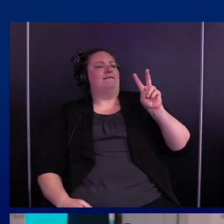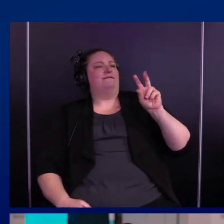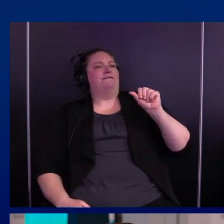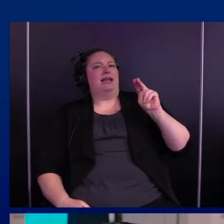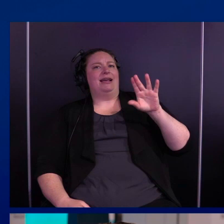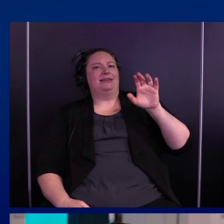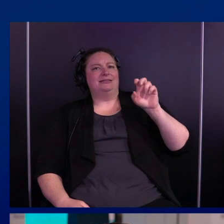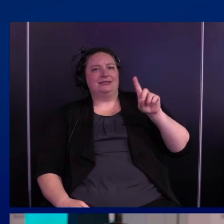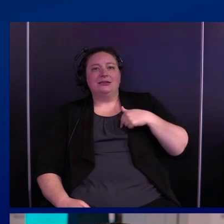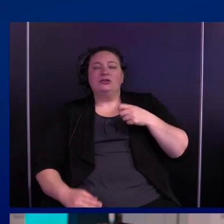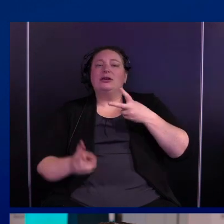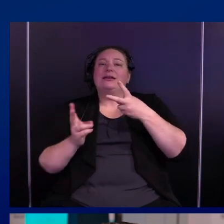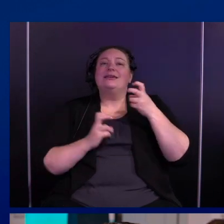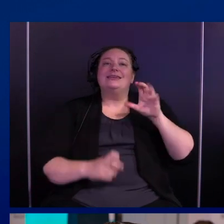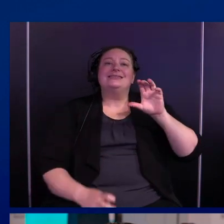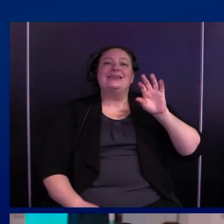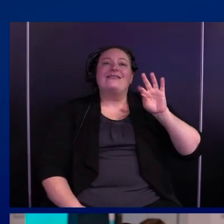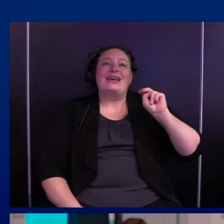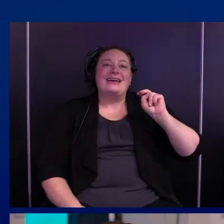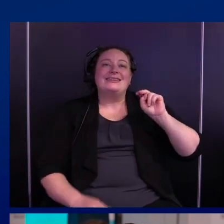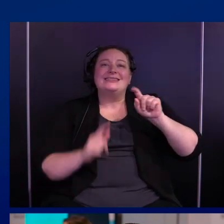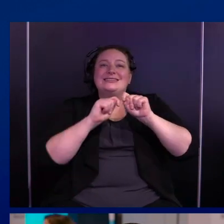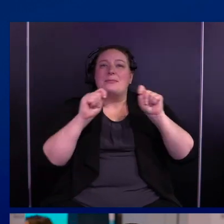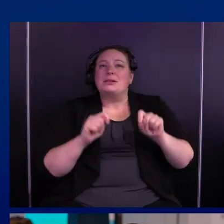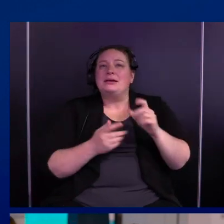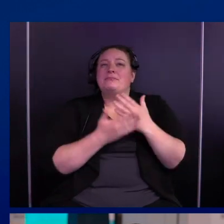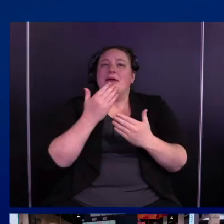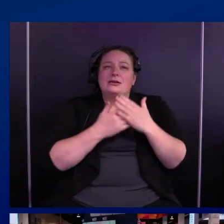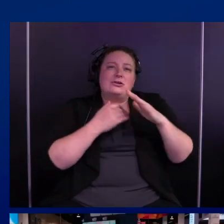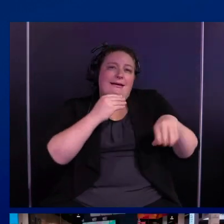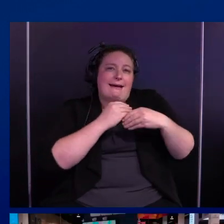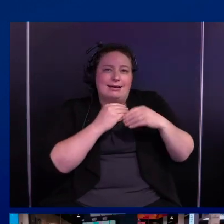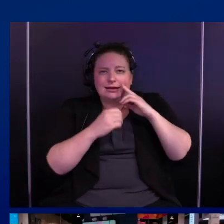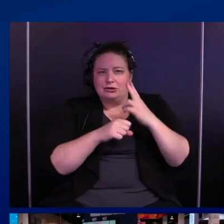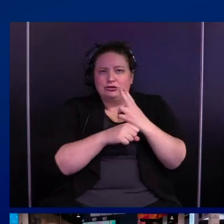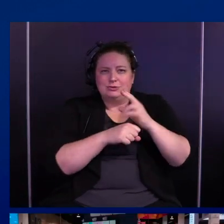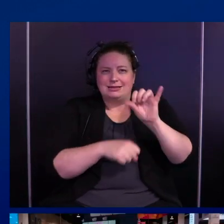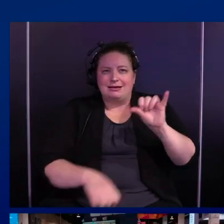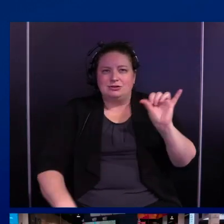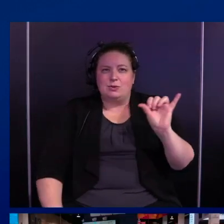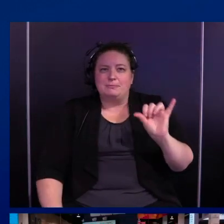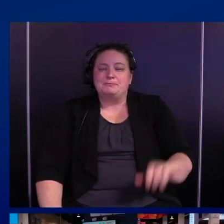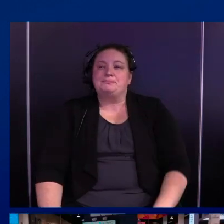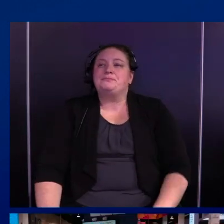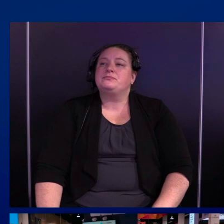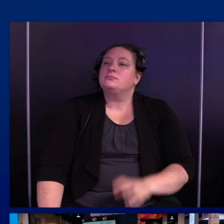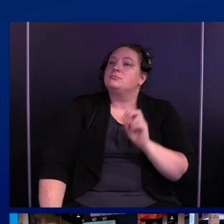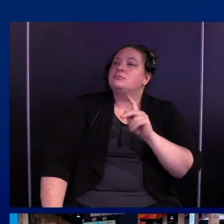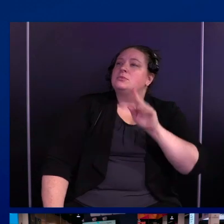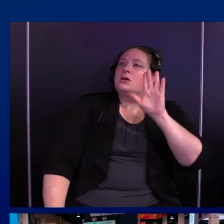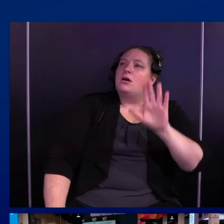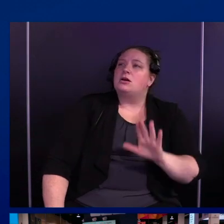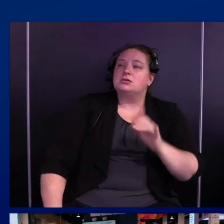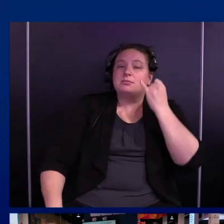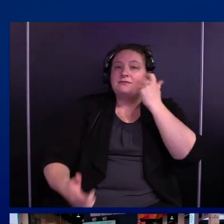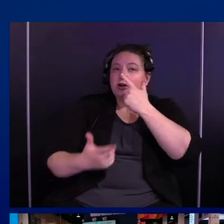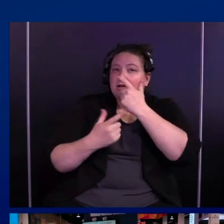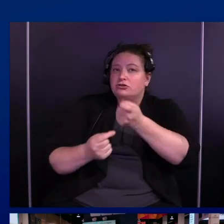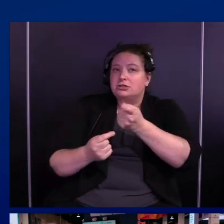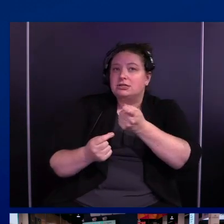CFN template, manually edit it, and use it as well. Awesome. So where would folks who are interested in